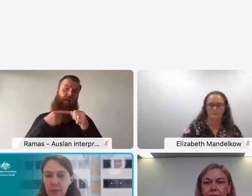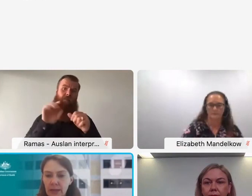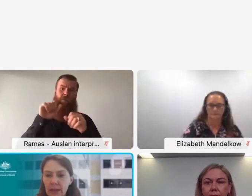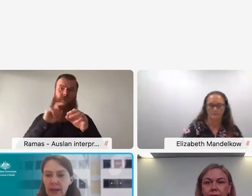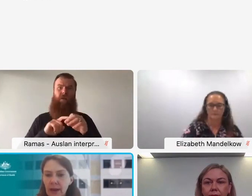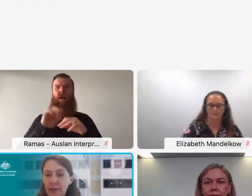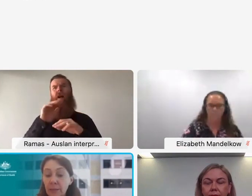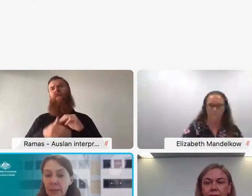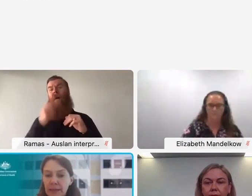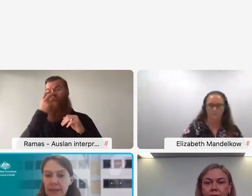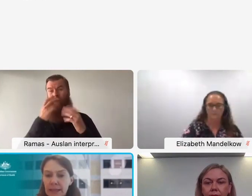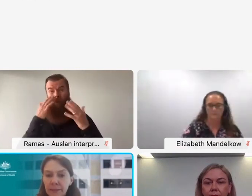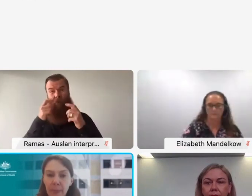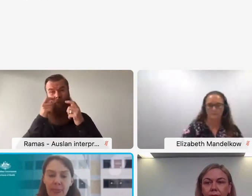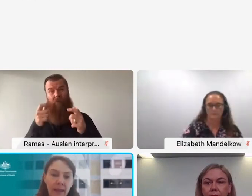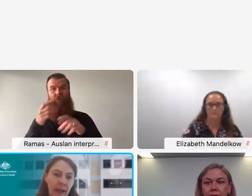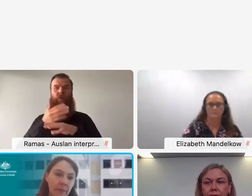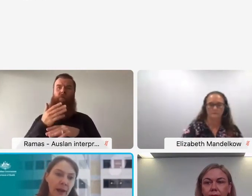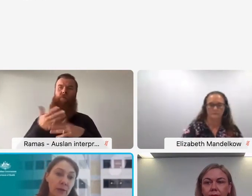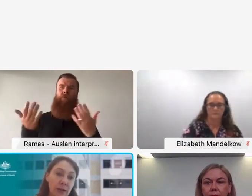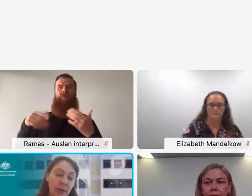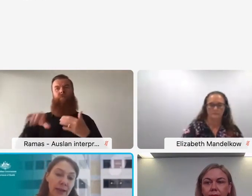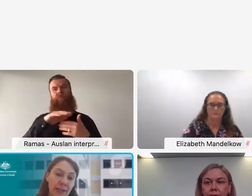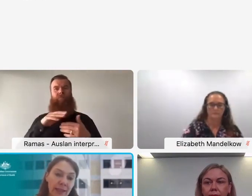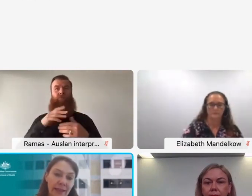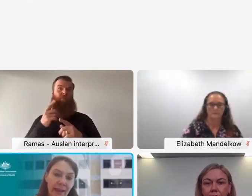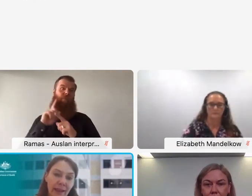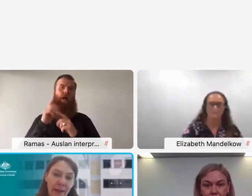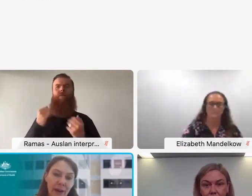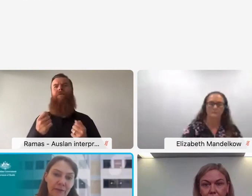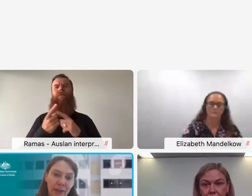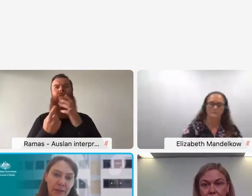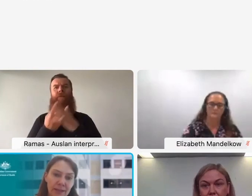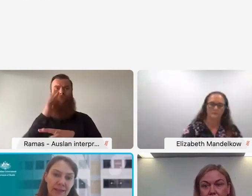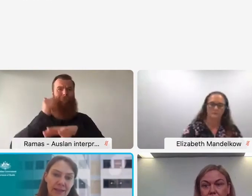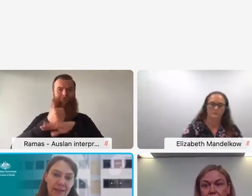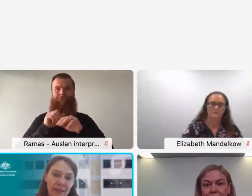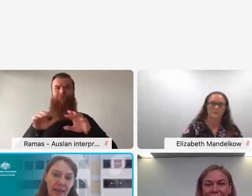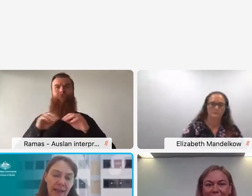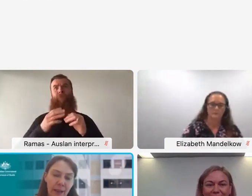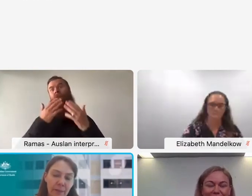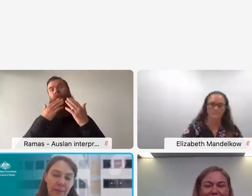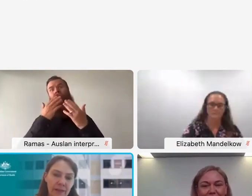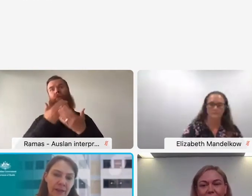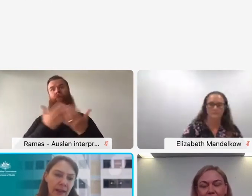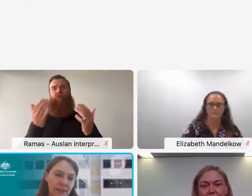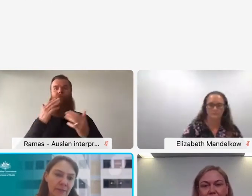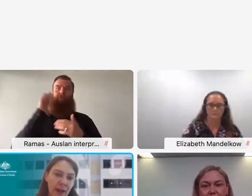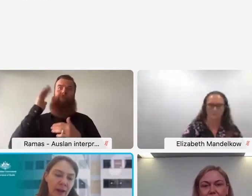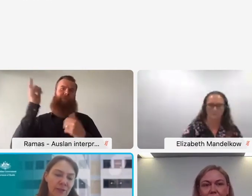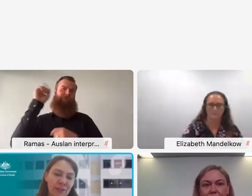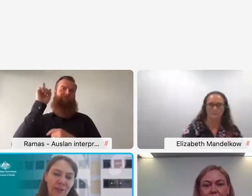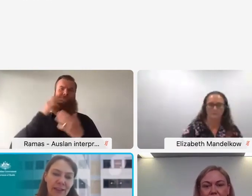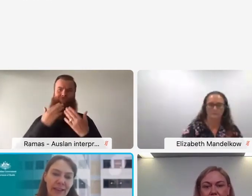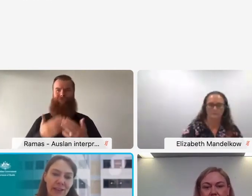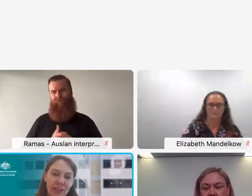that we are implementing. I'd also like to thank my fellow presenters today. They've had